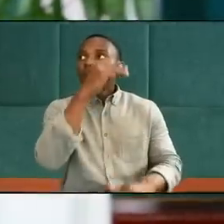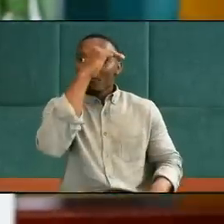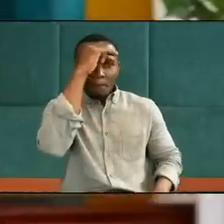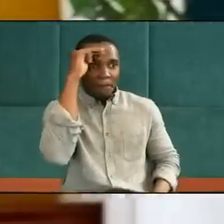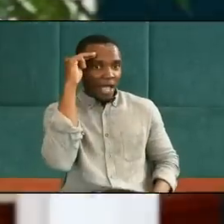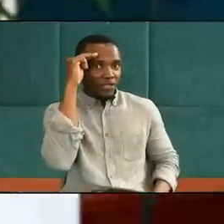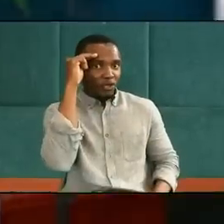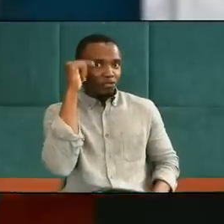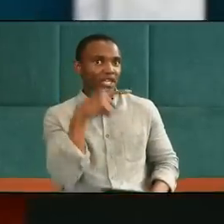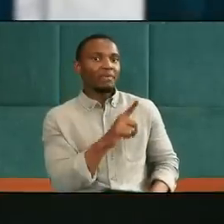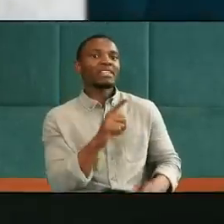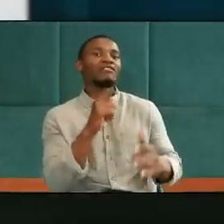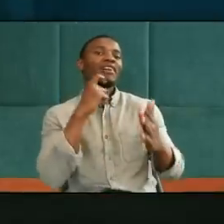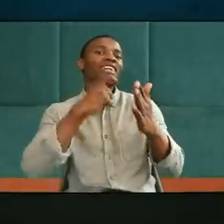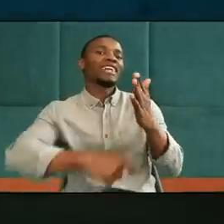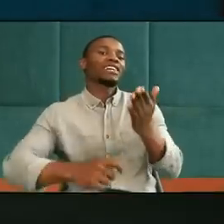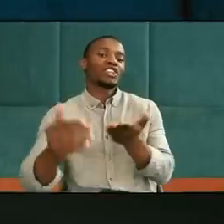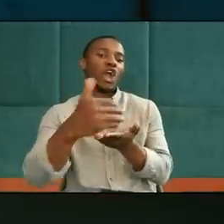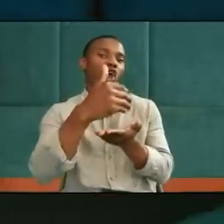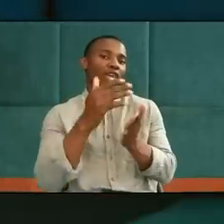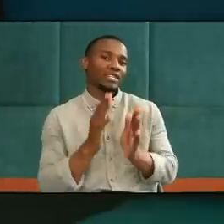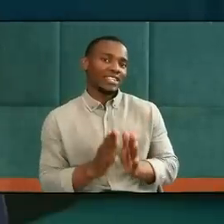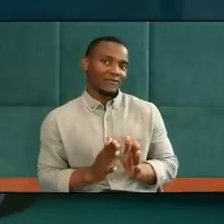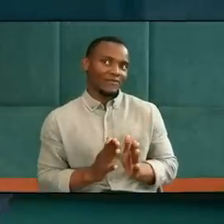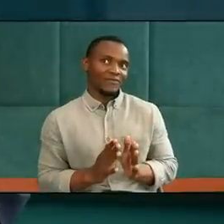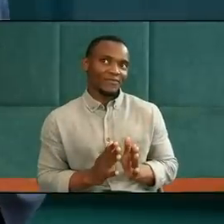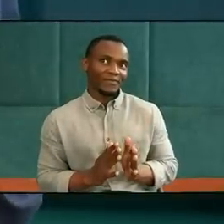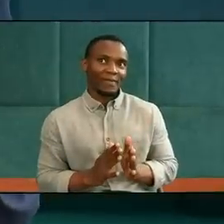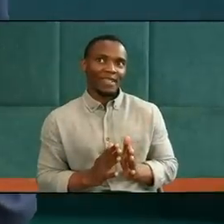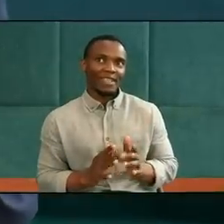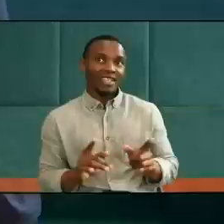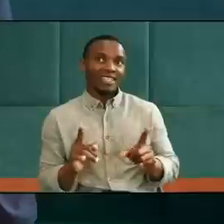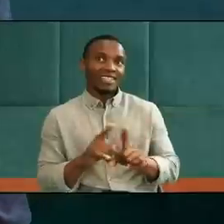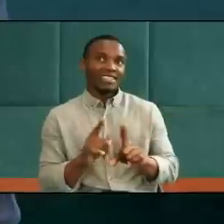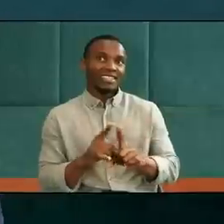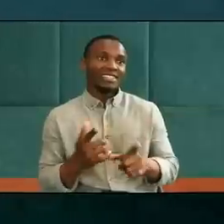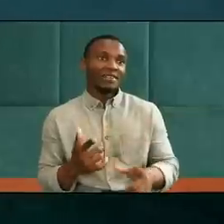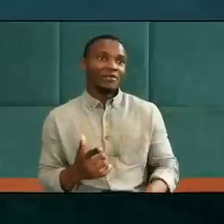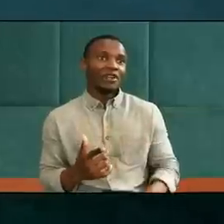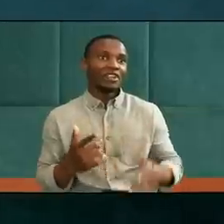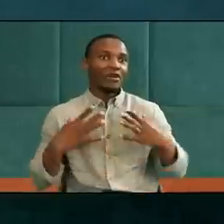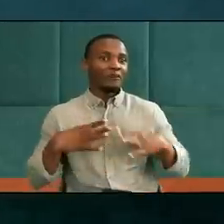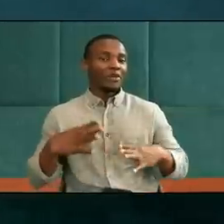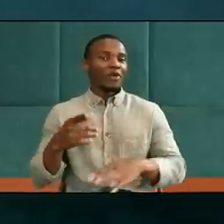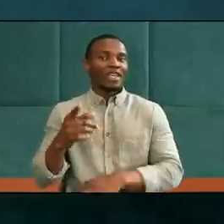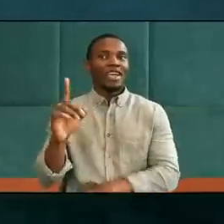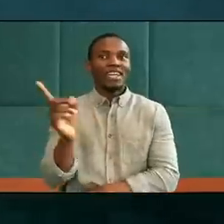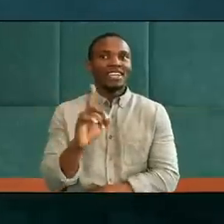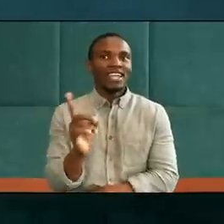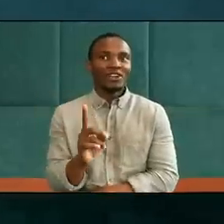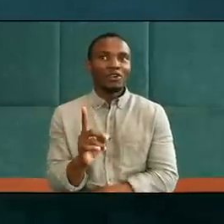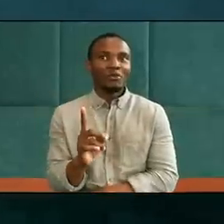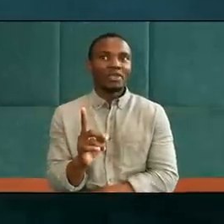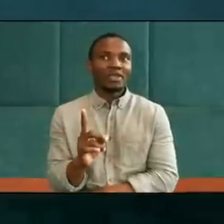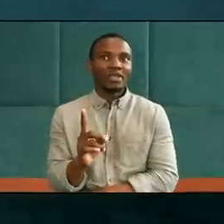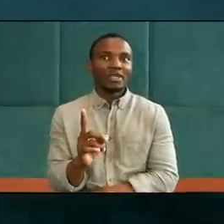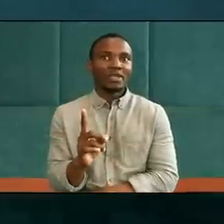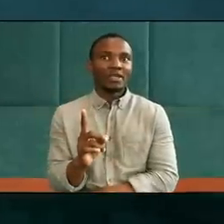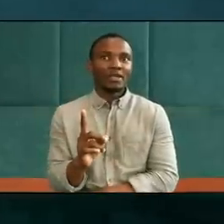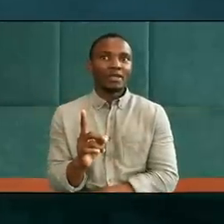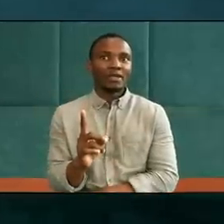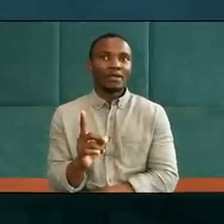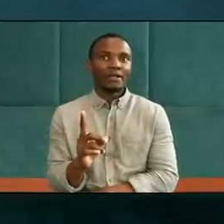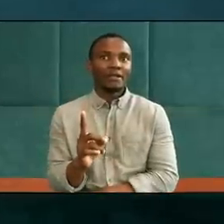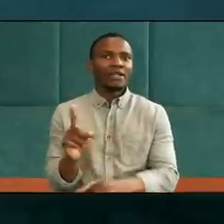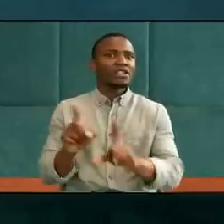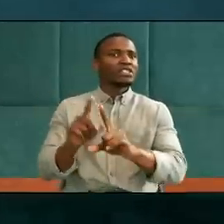Matthew was a tax collector. And for those of you in Nairobi, it doesn't mean much. But back then it was, tax